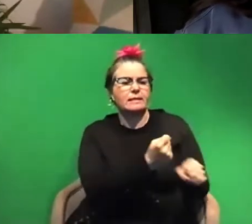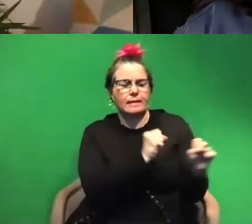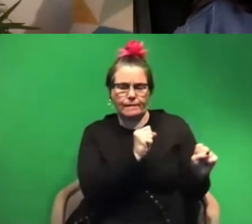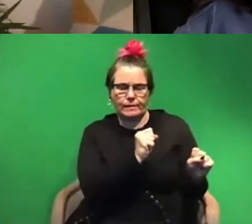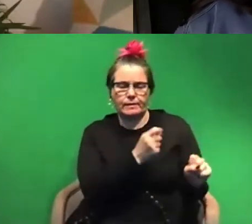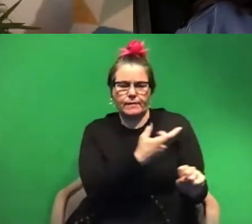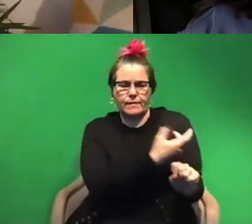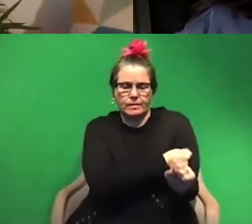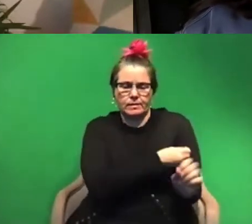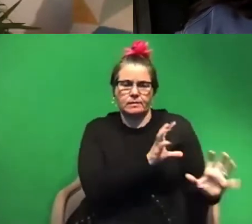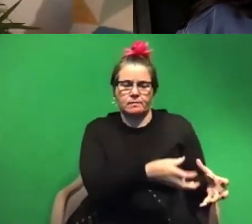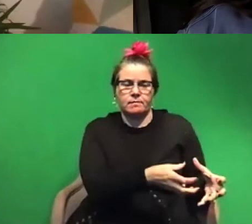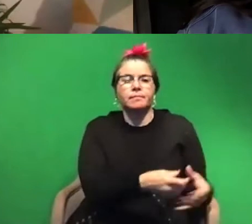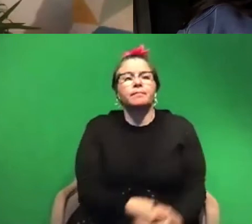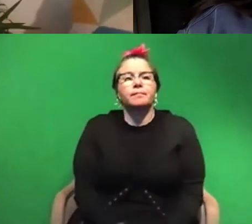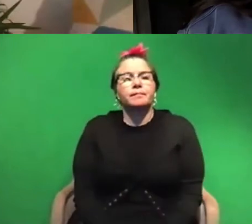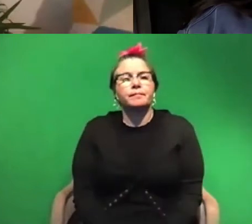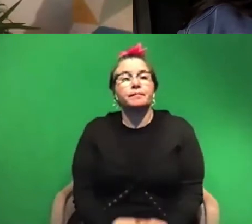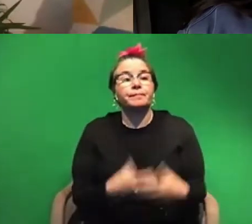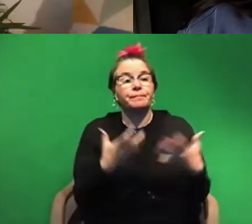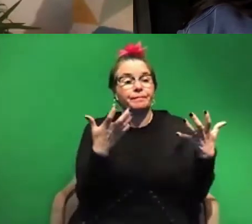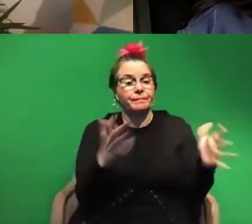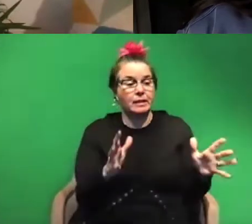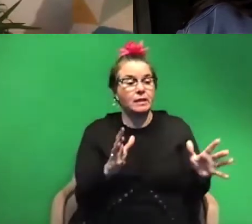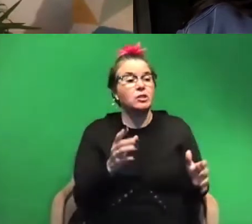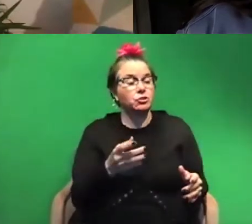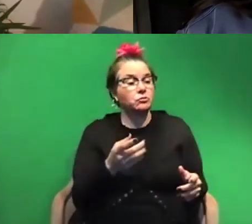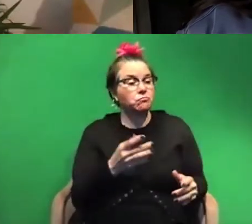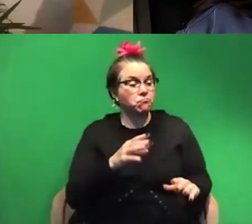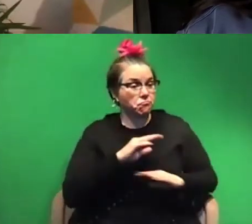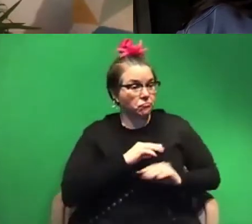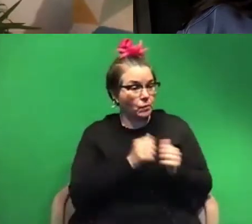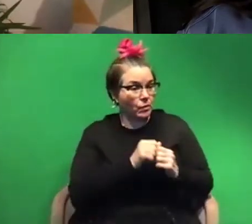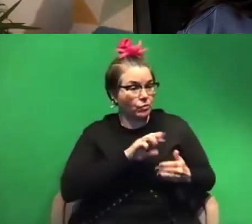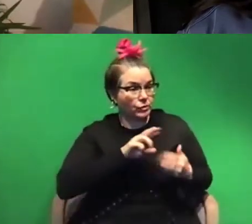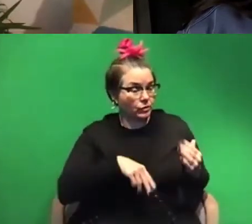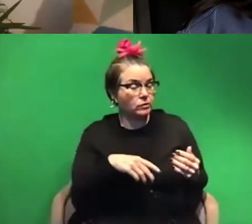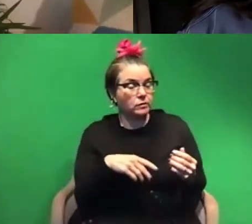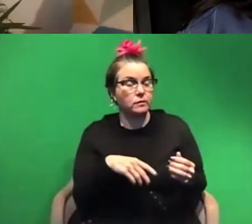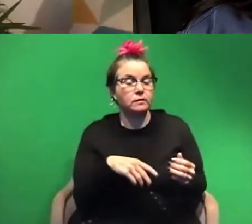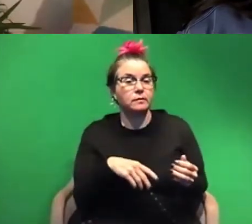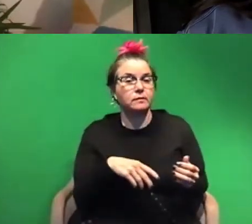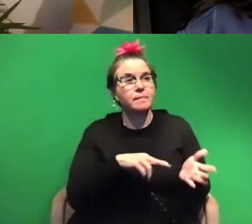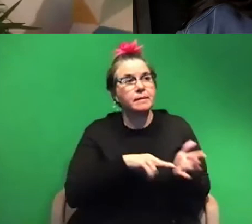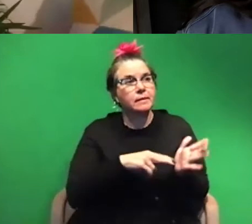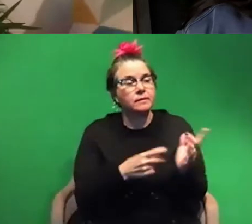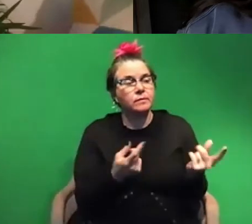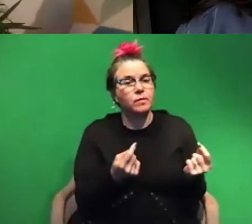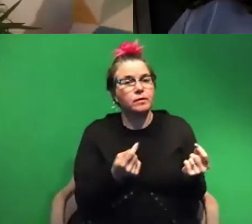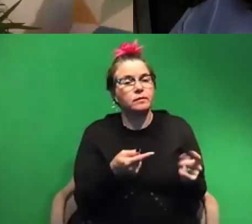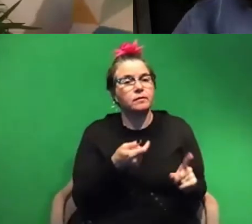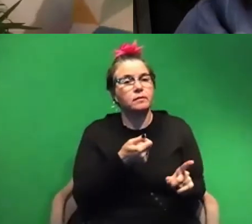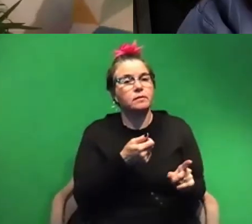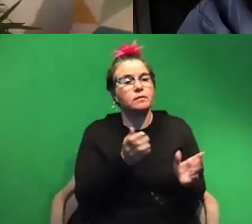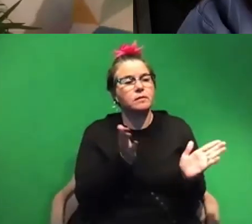vaccine. And once you see promising results there, and there promising results would mean what is the